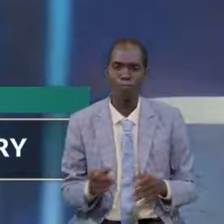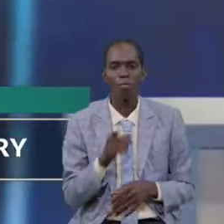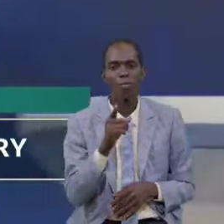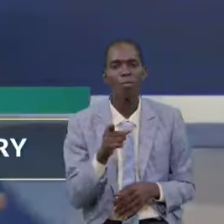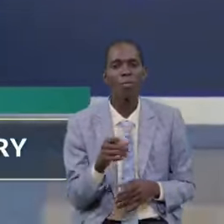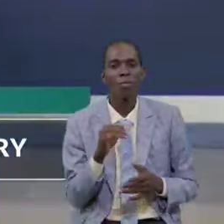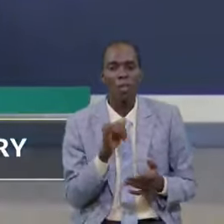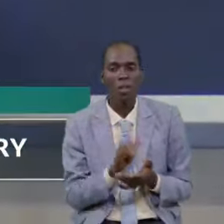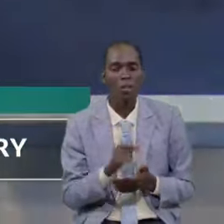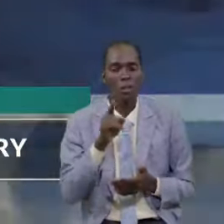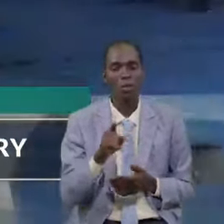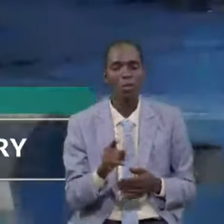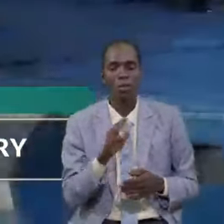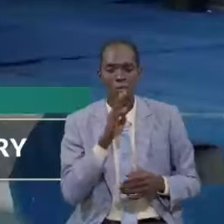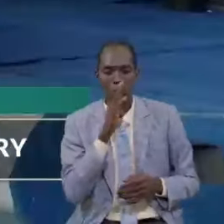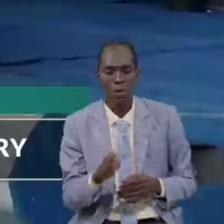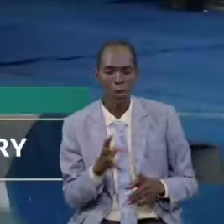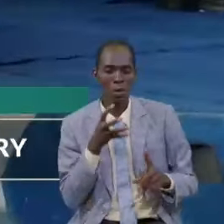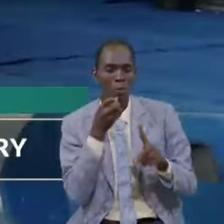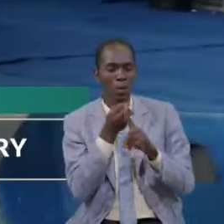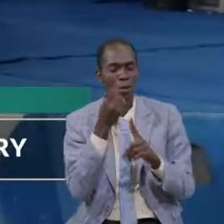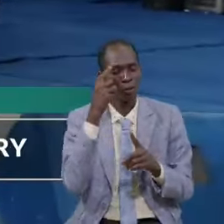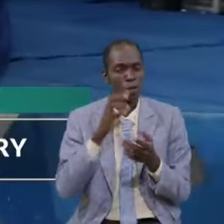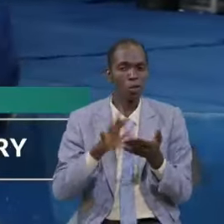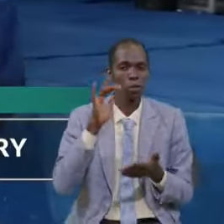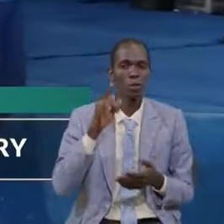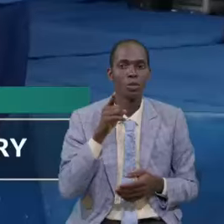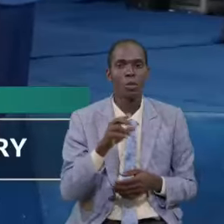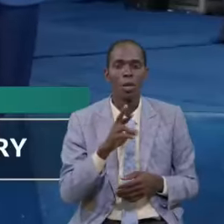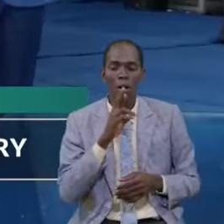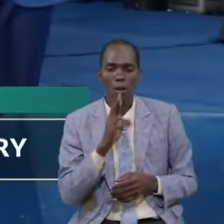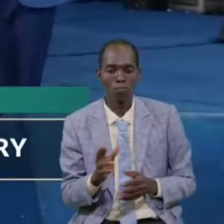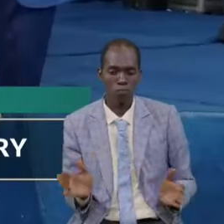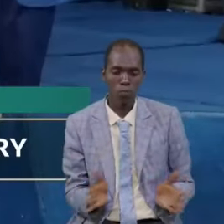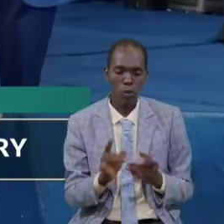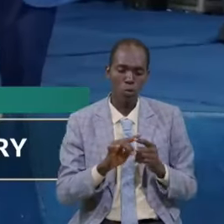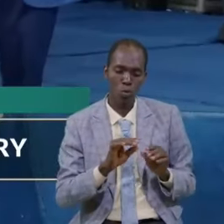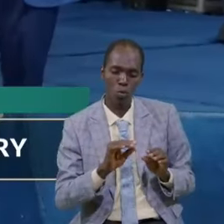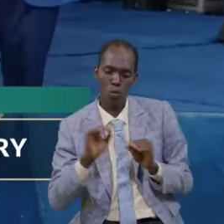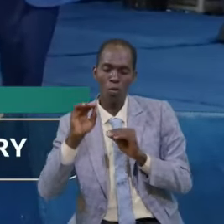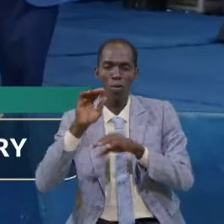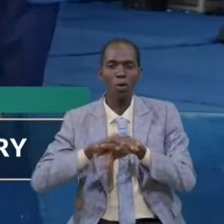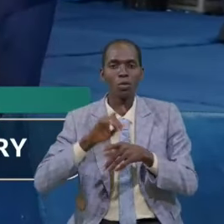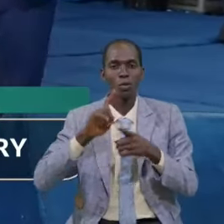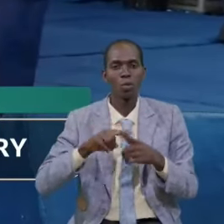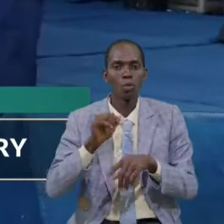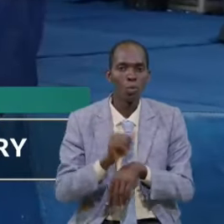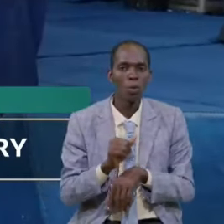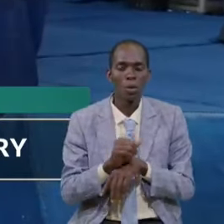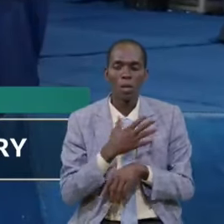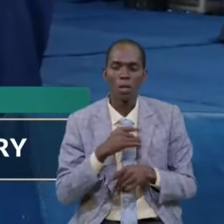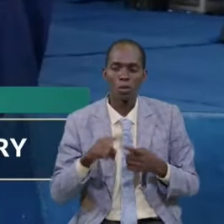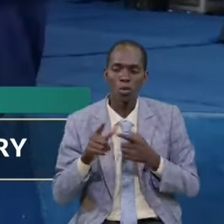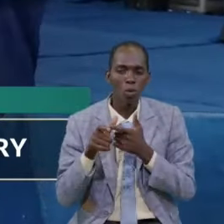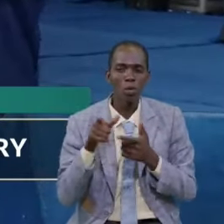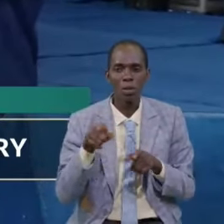glory, you are charged to move on and walk like you never did, and run like you never did, and live like